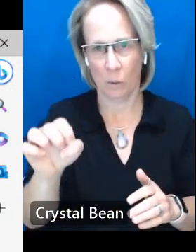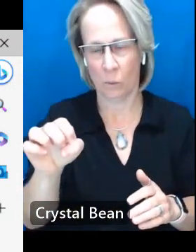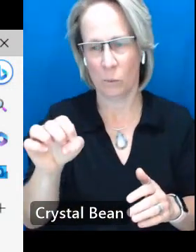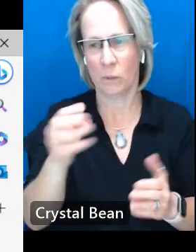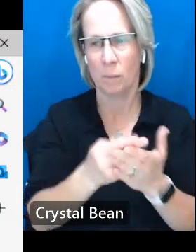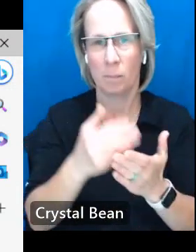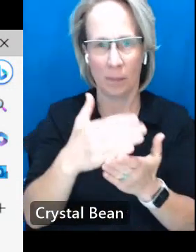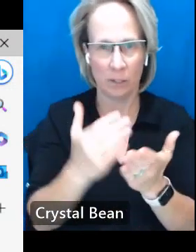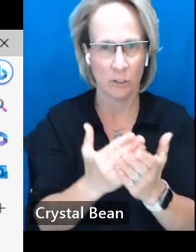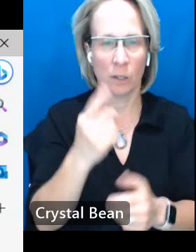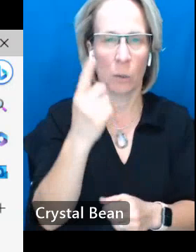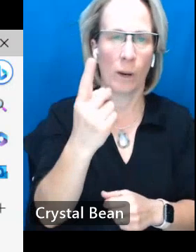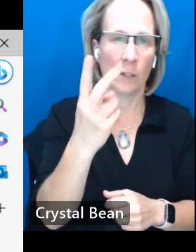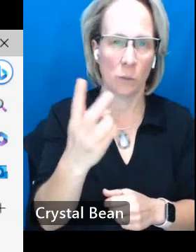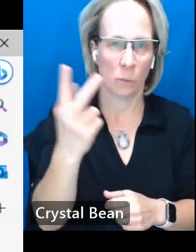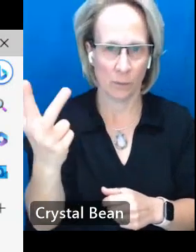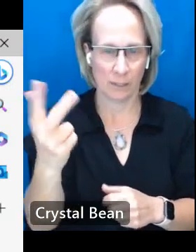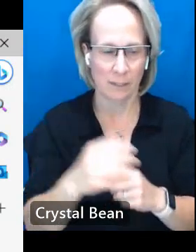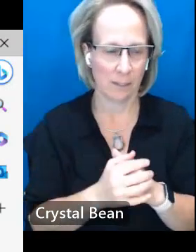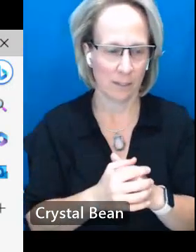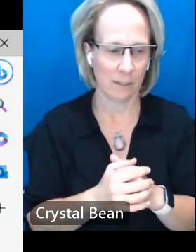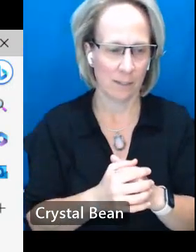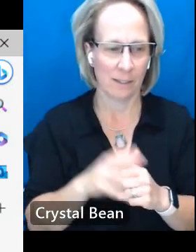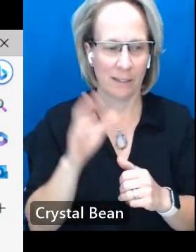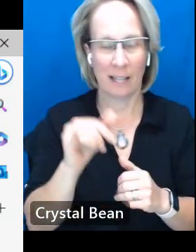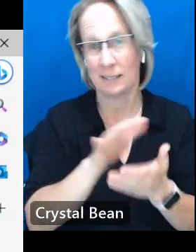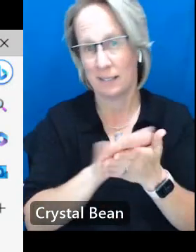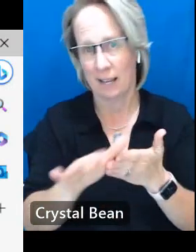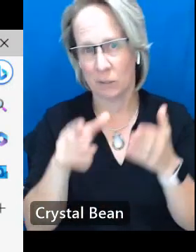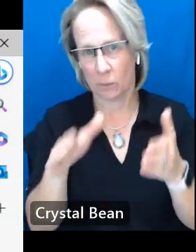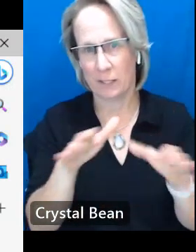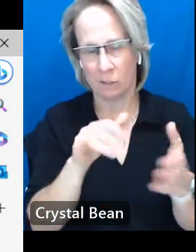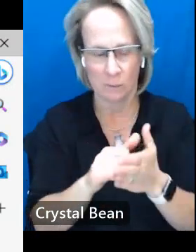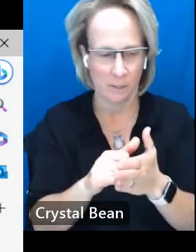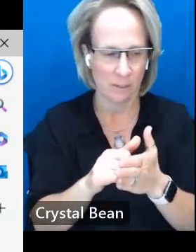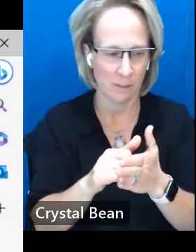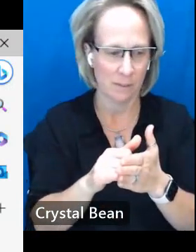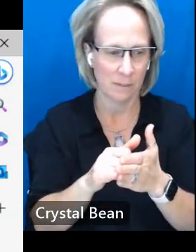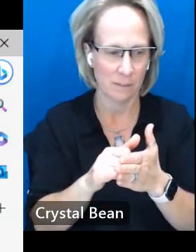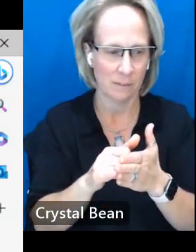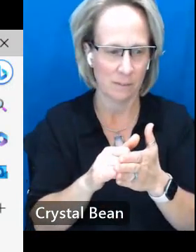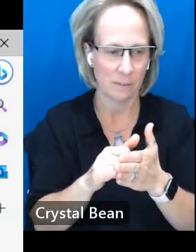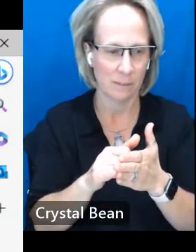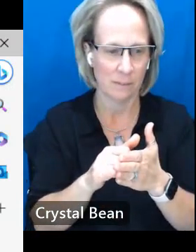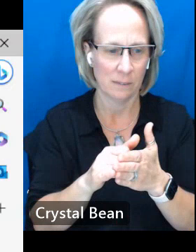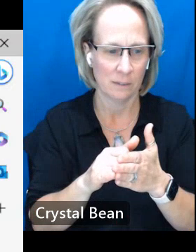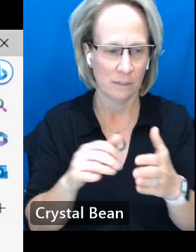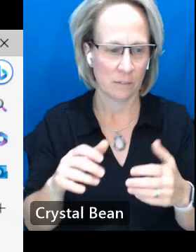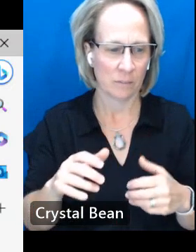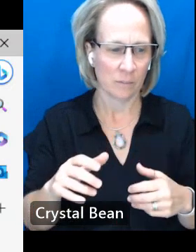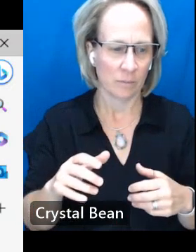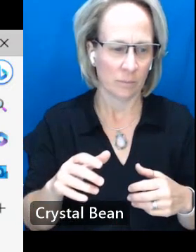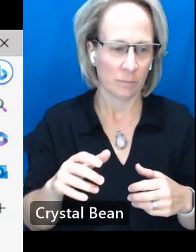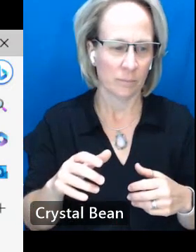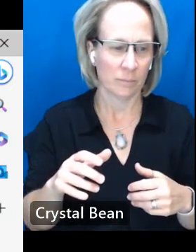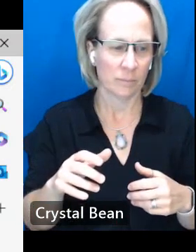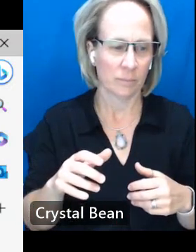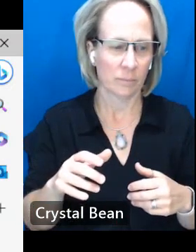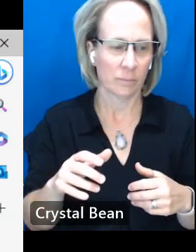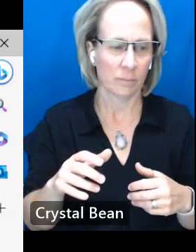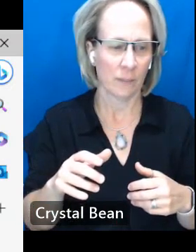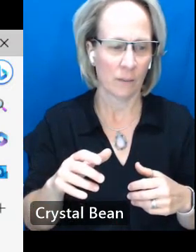2, 3. Okay, that's a handy way to do that. I think I want to see everything else. I know they just have one P code, so we'll just see that.